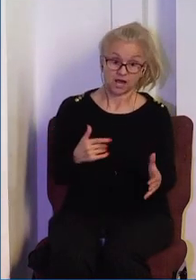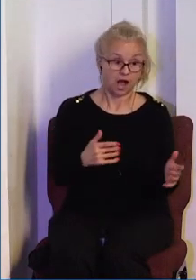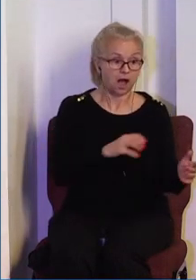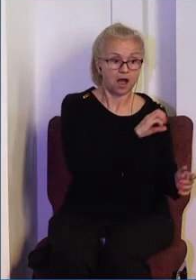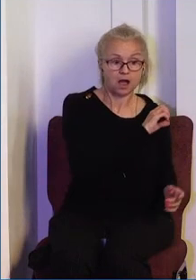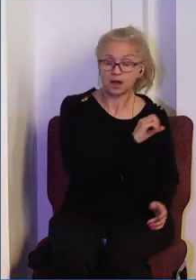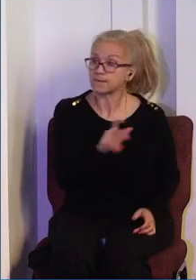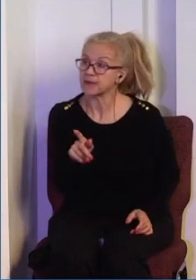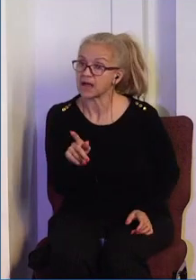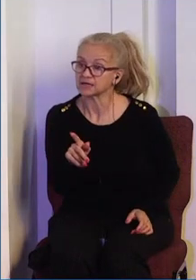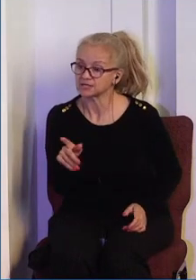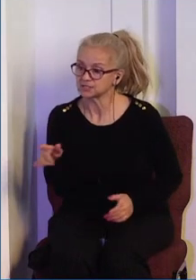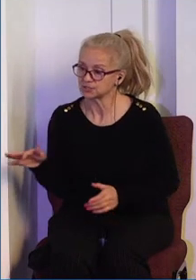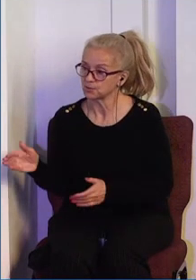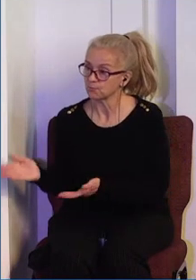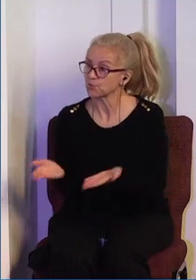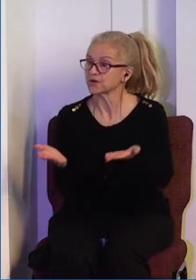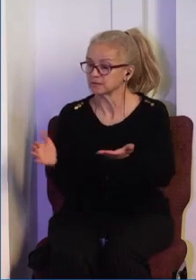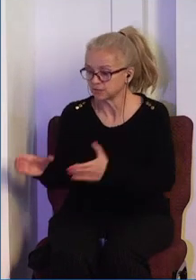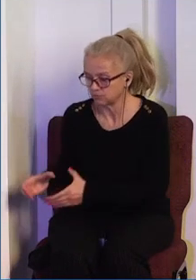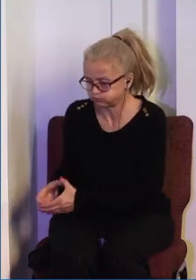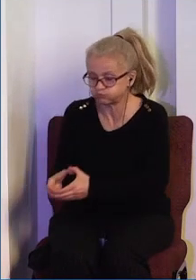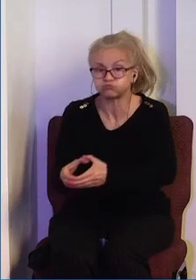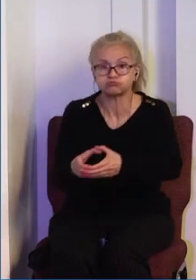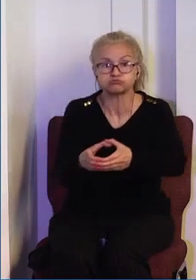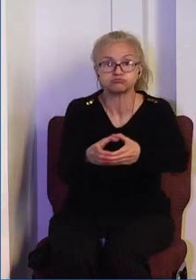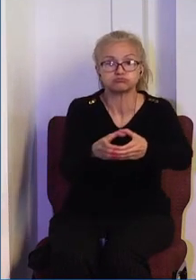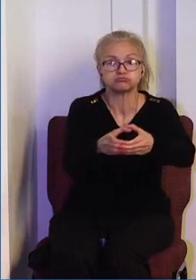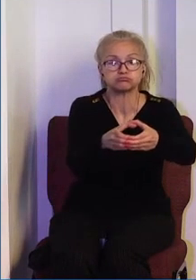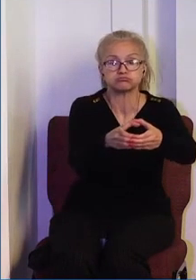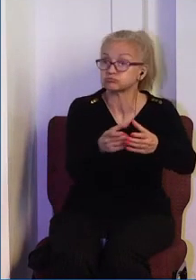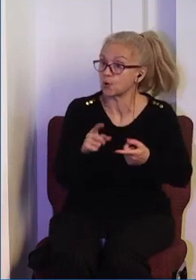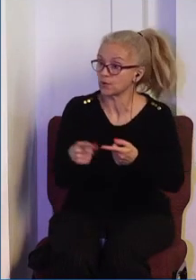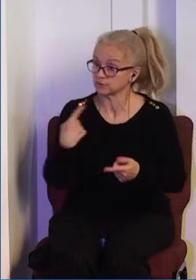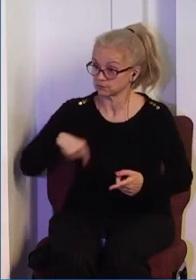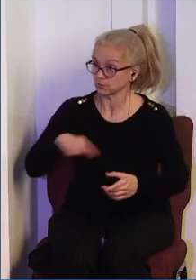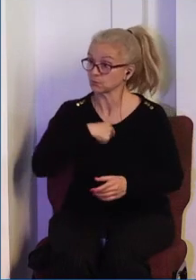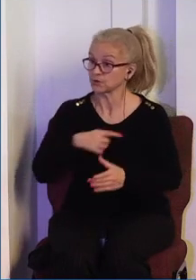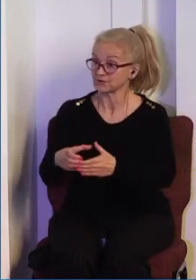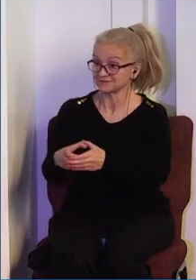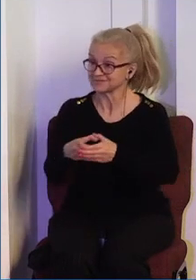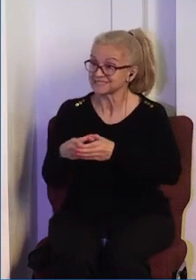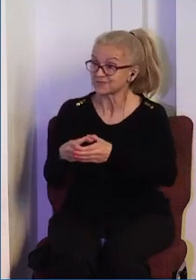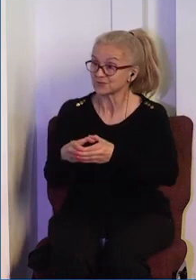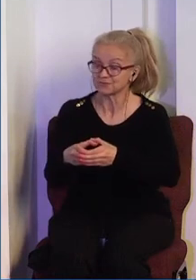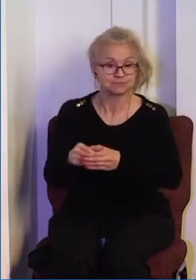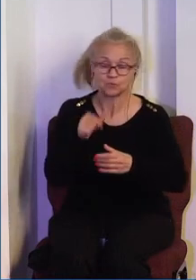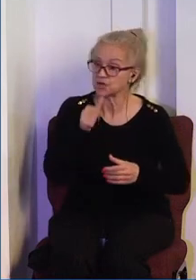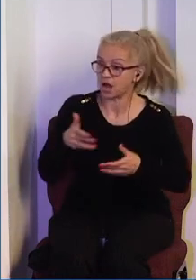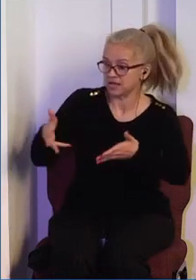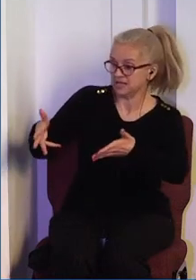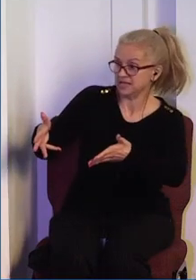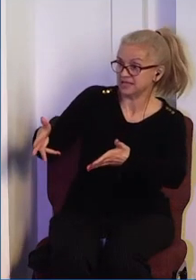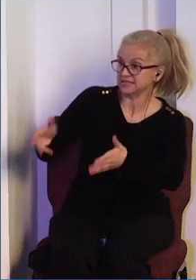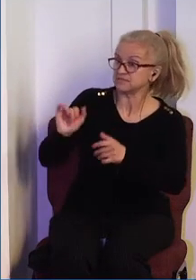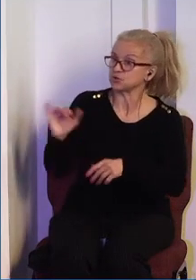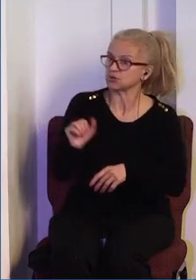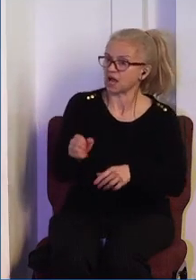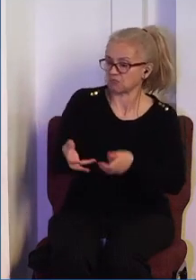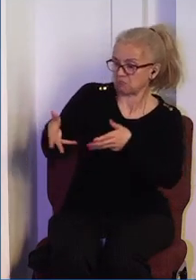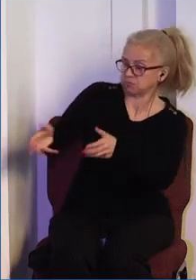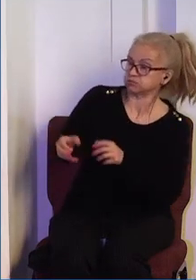back and take you with me. When we will be together, I won't leave you like